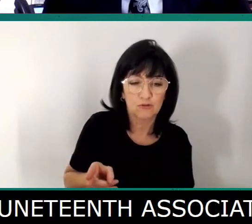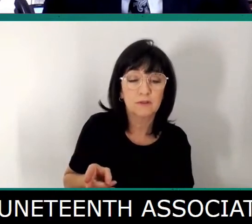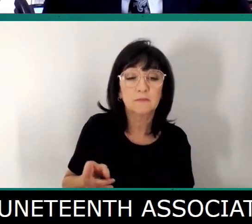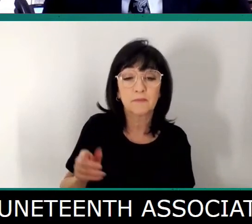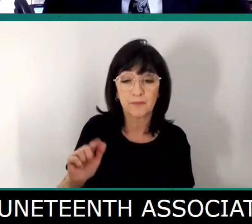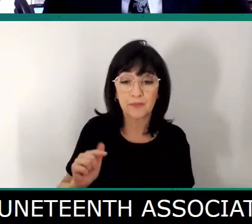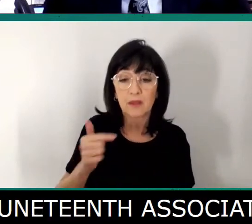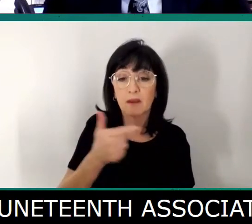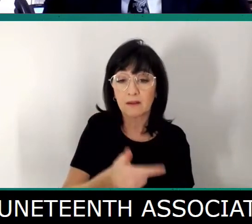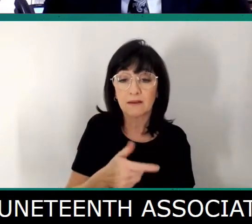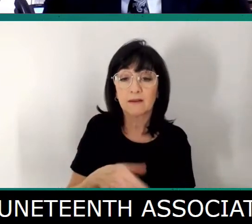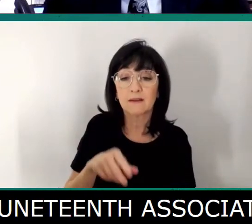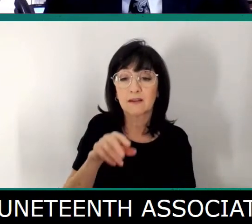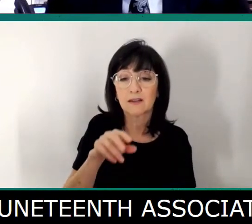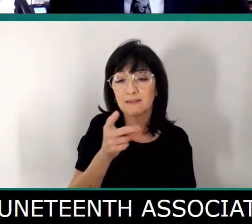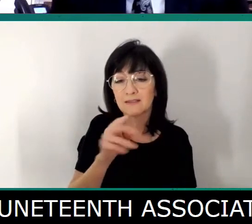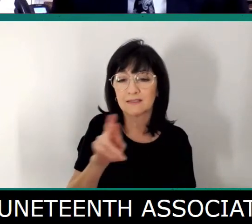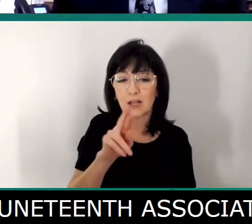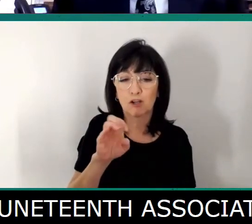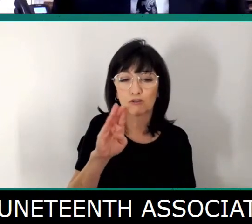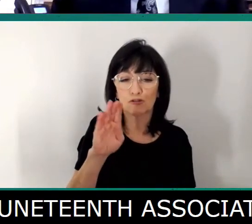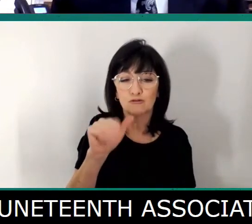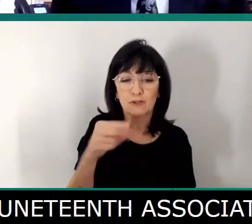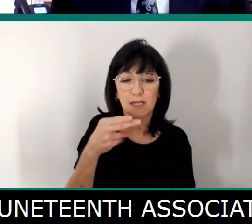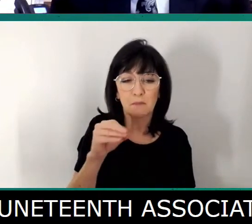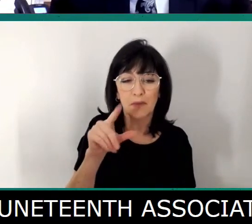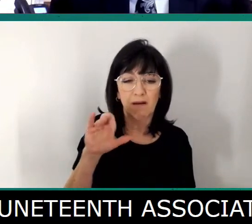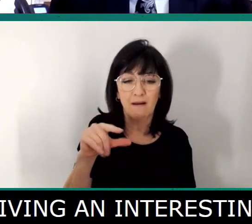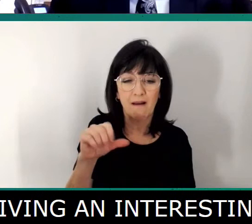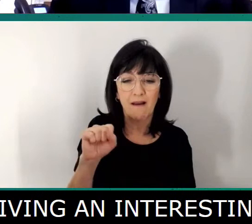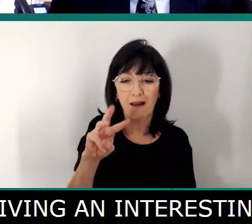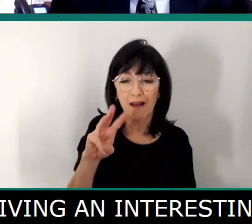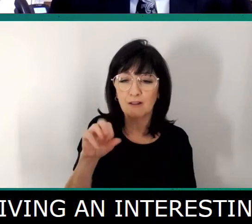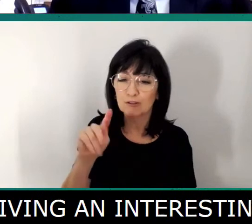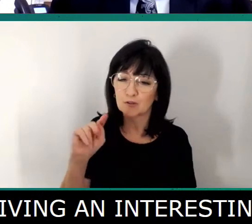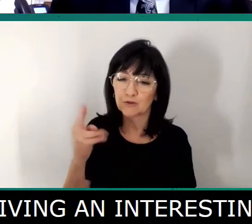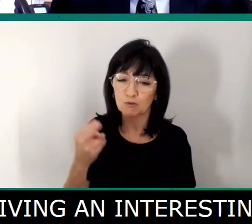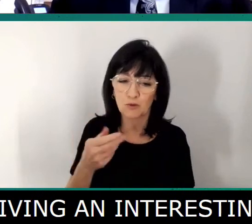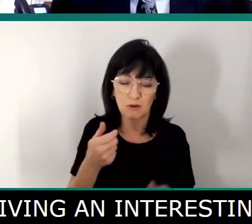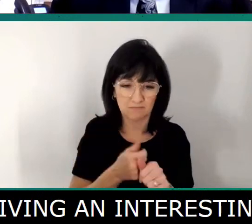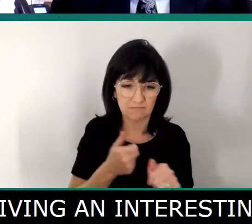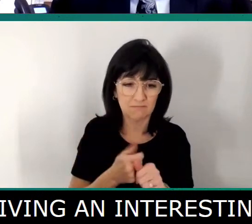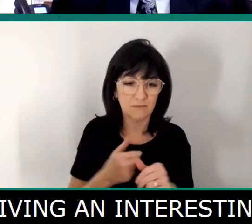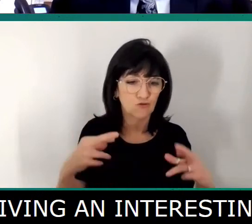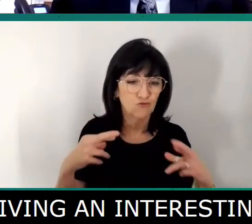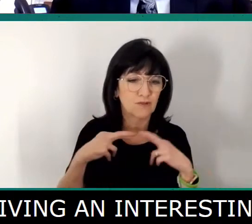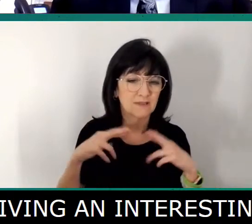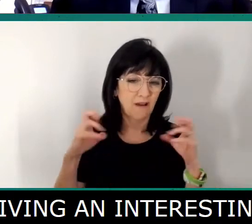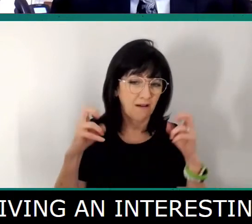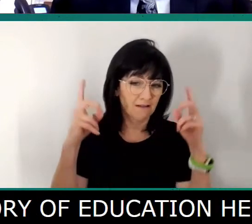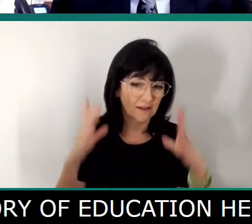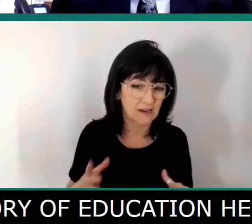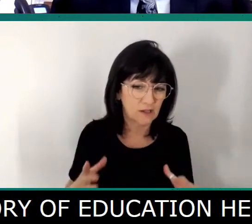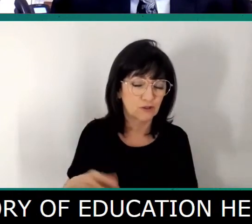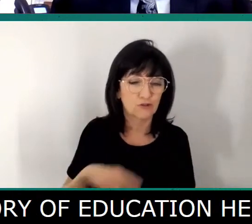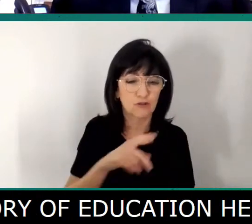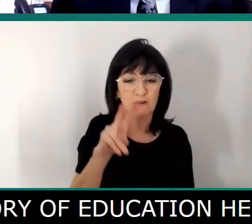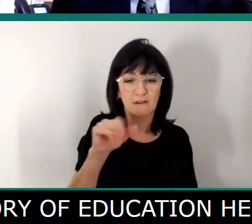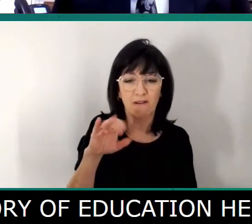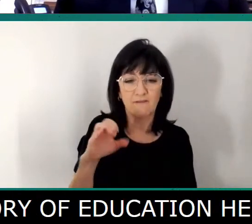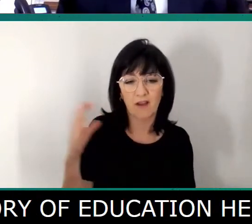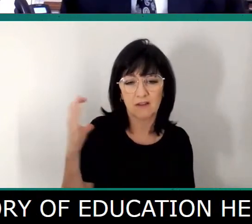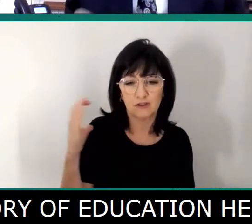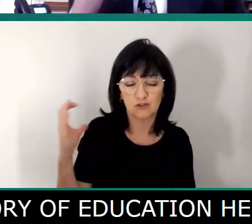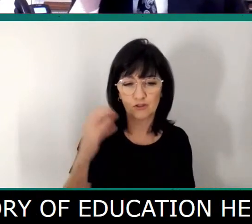Hollingsworth, a retired educator, historian, vice chair of the Delaware Heritage Commission, a wonderful